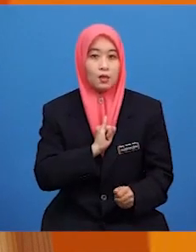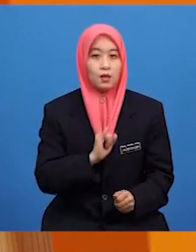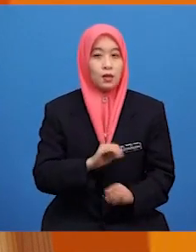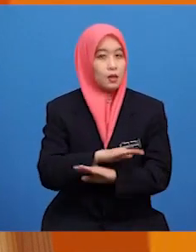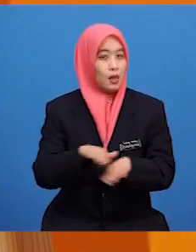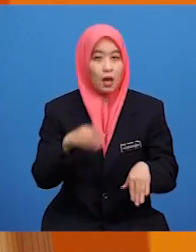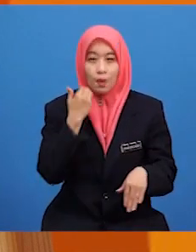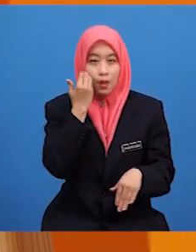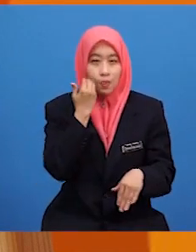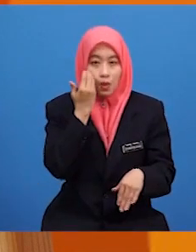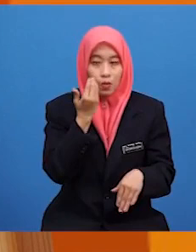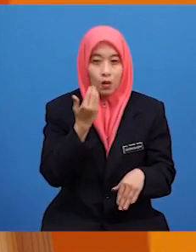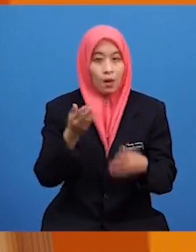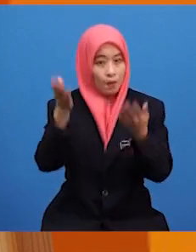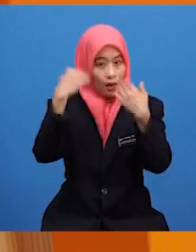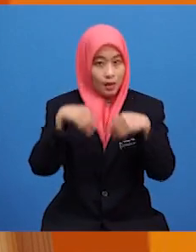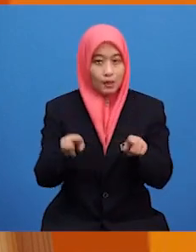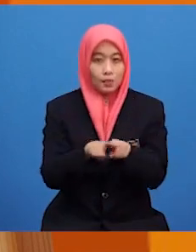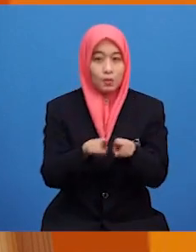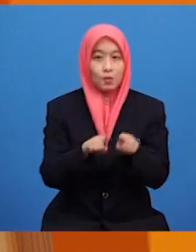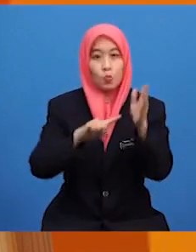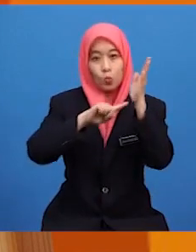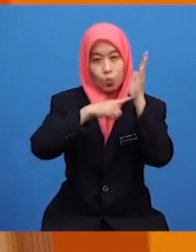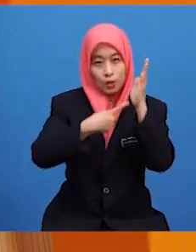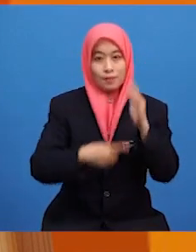shy. So, let's start.